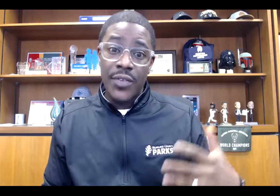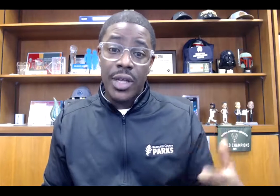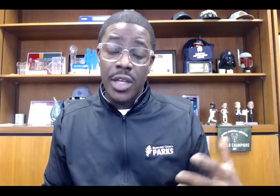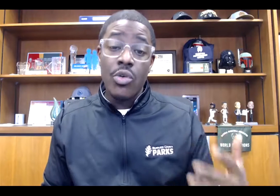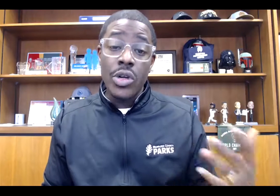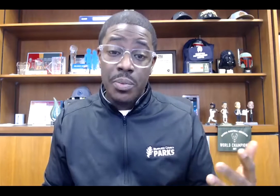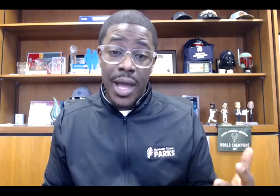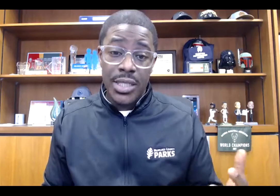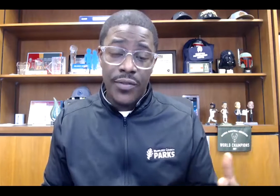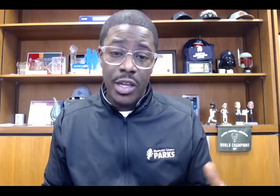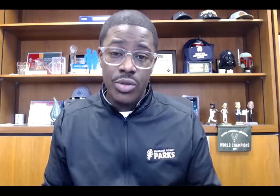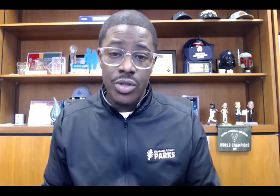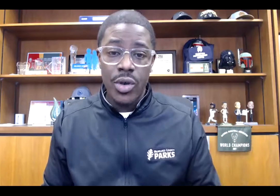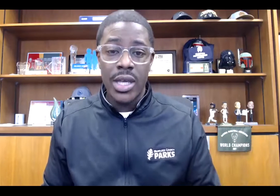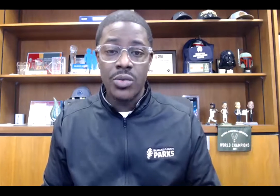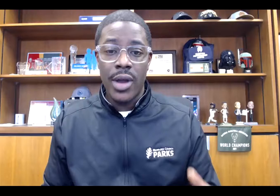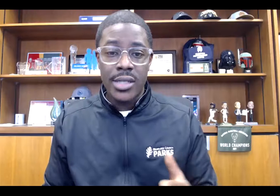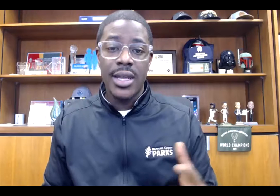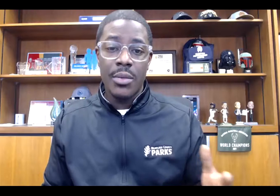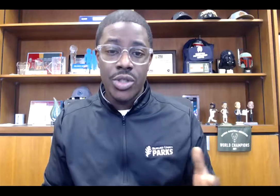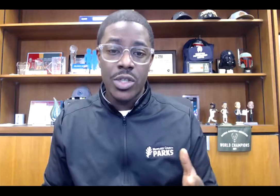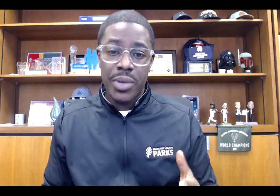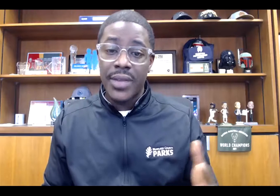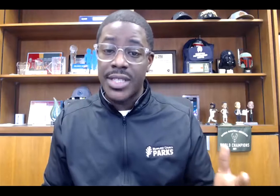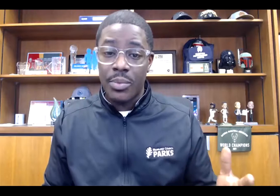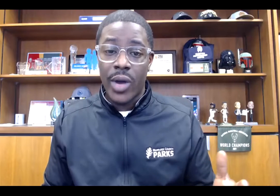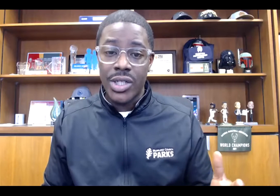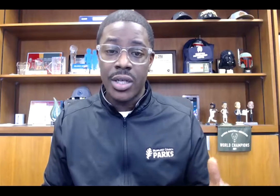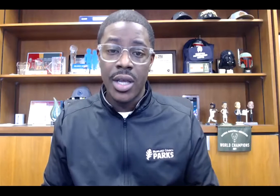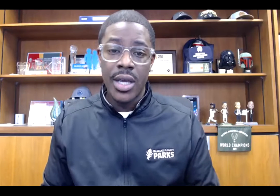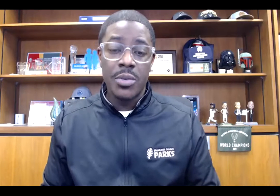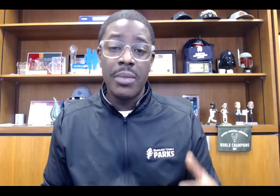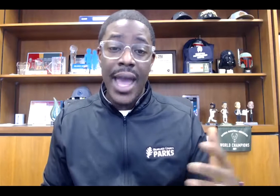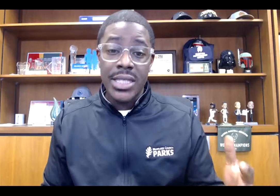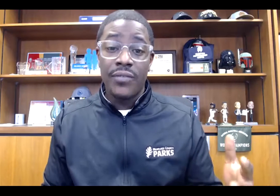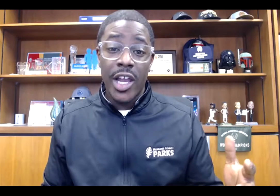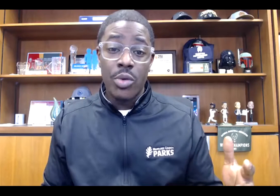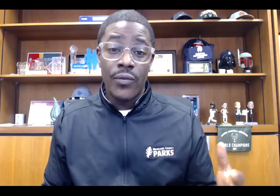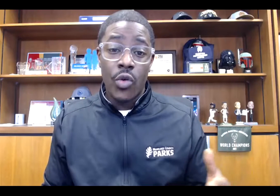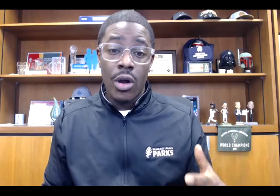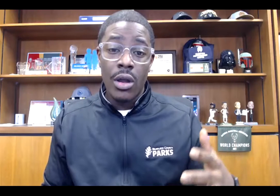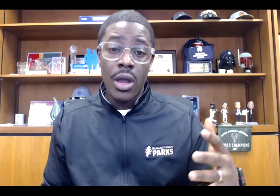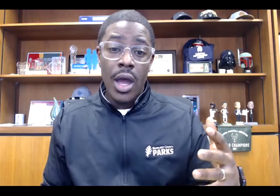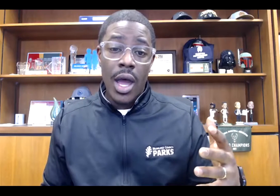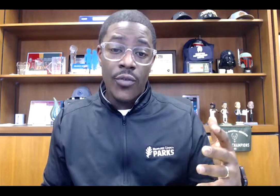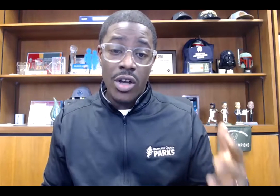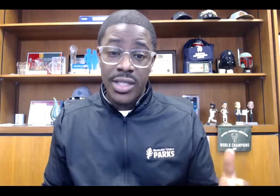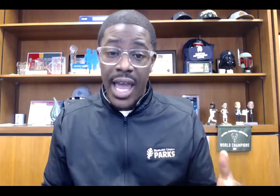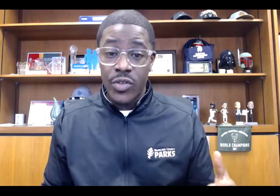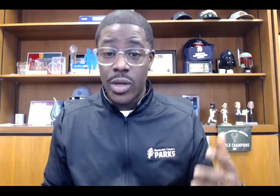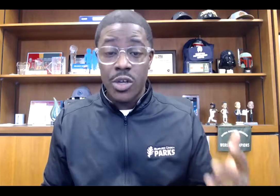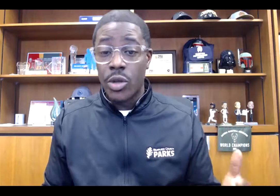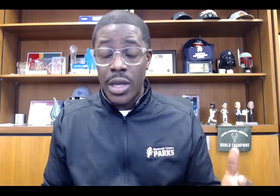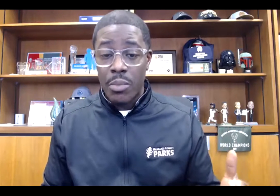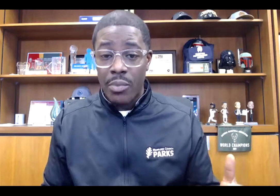with significantly more supplies available to us, we're actually able to expand this operation to make masks available for our